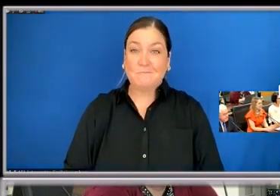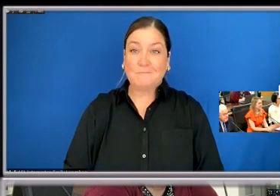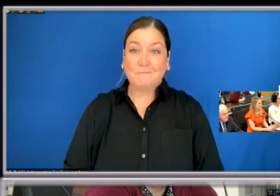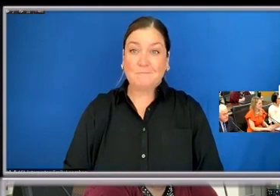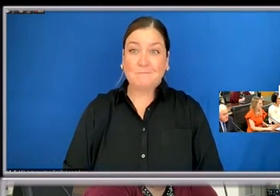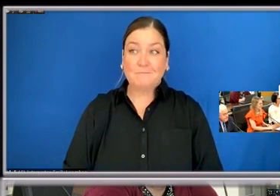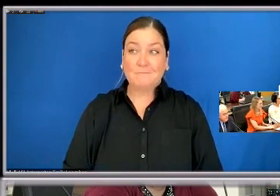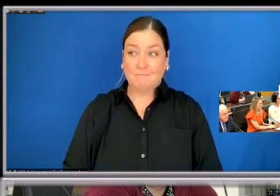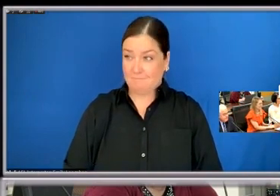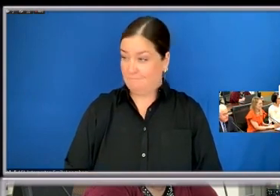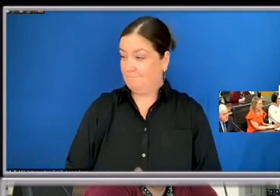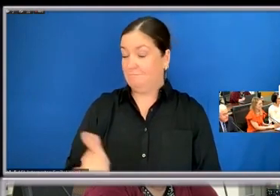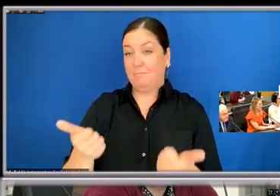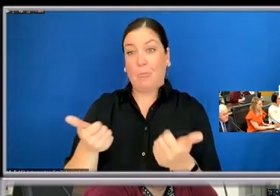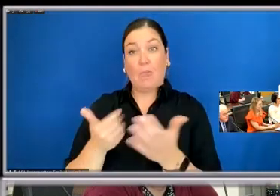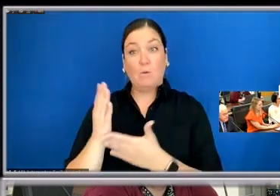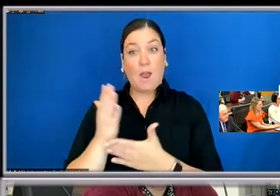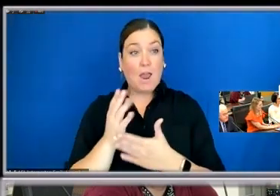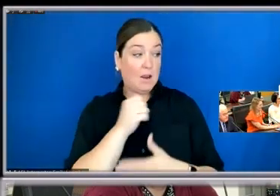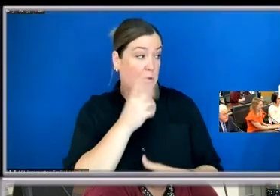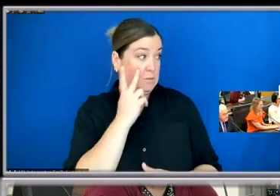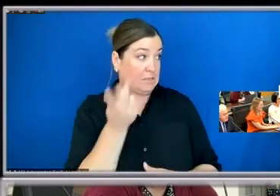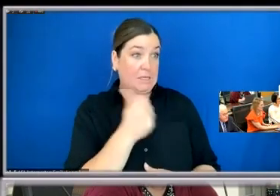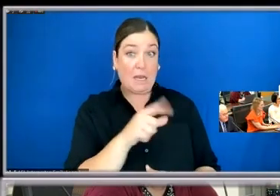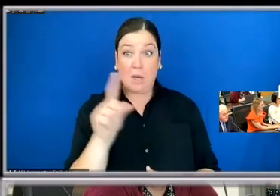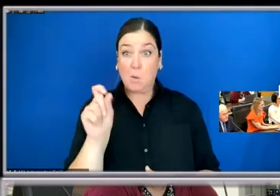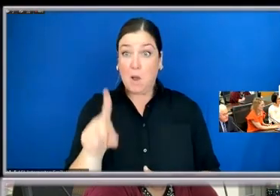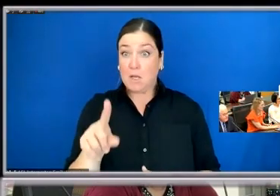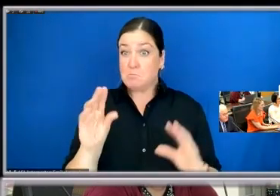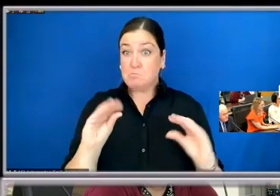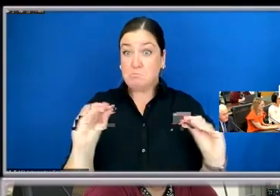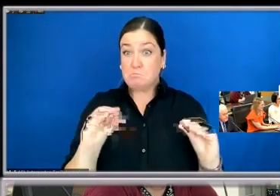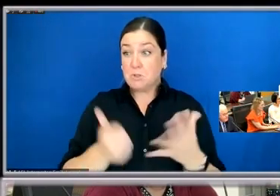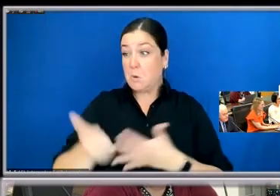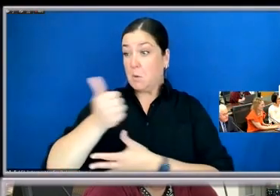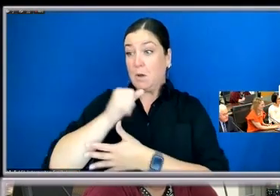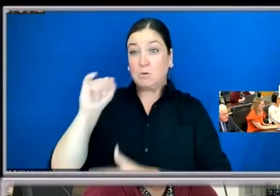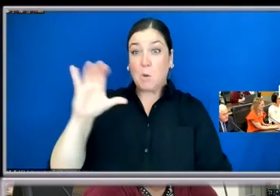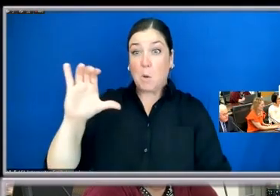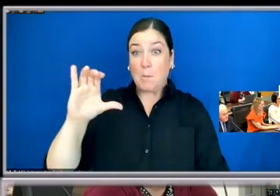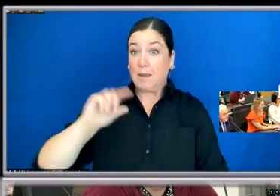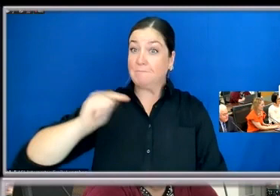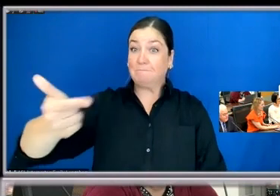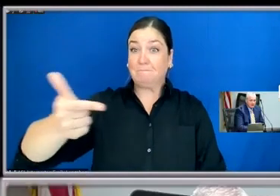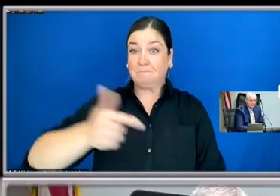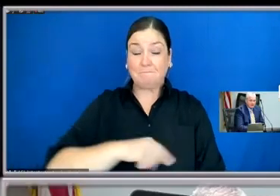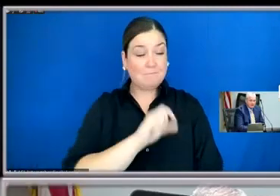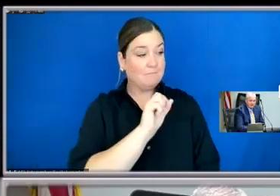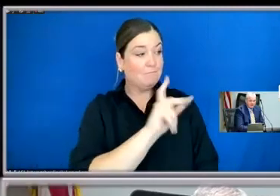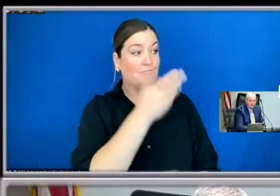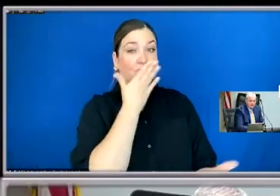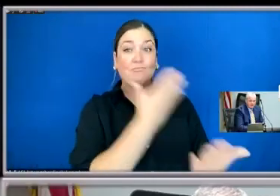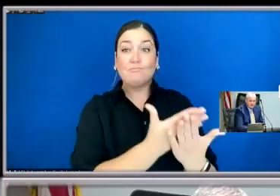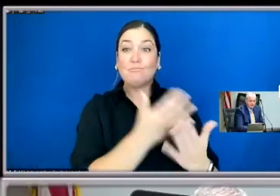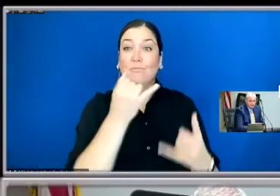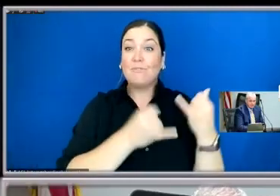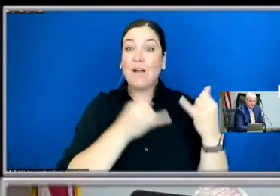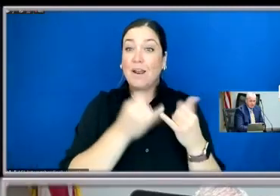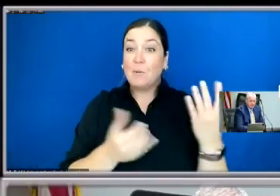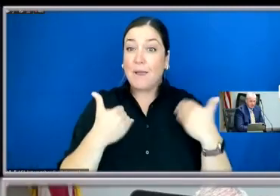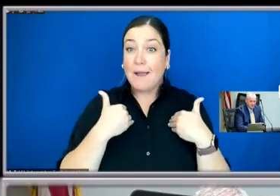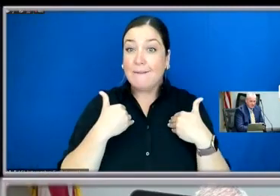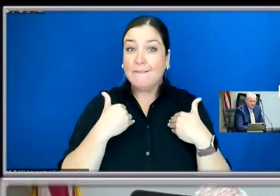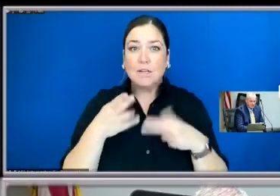All right. I don't see any questions, so good. Superintendent Thank Coleman. you. Okay, thank you. The final thing we have is just a